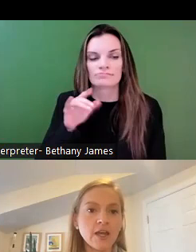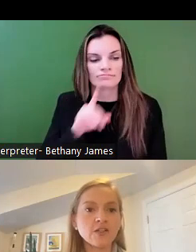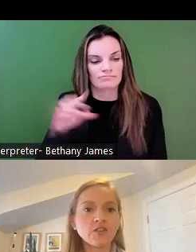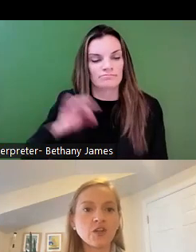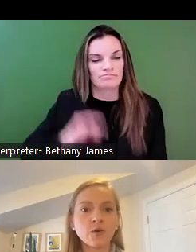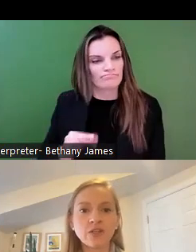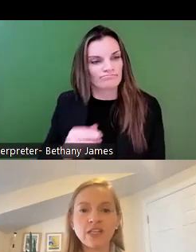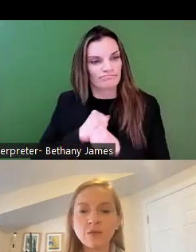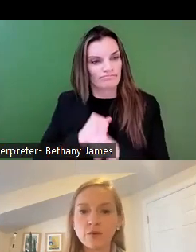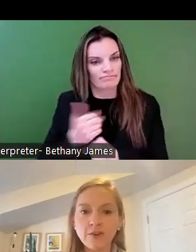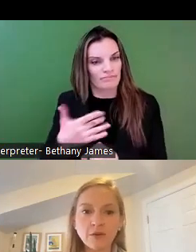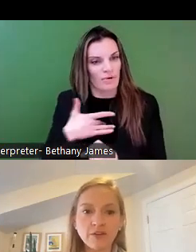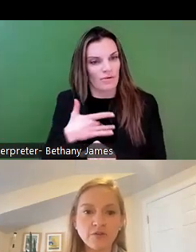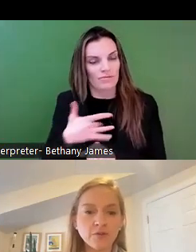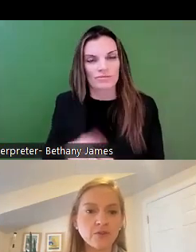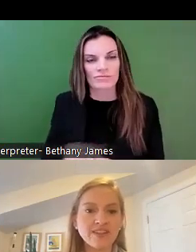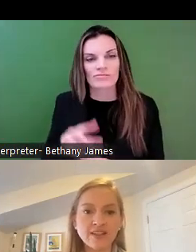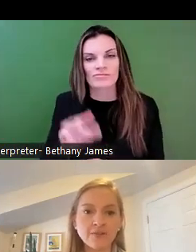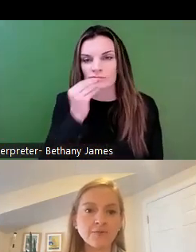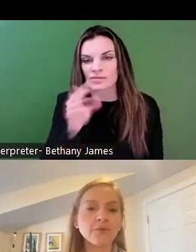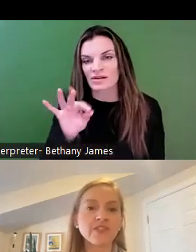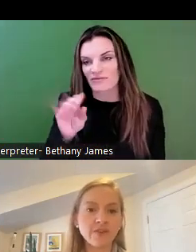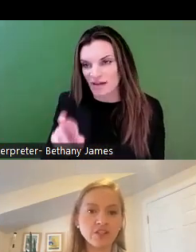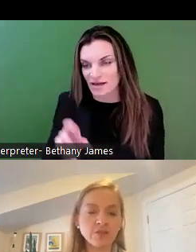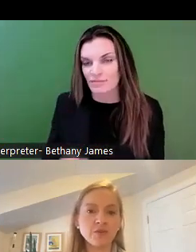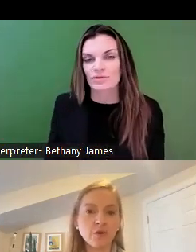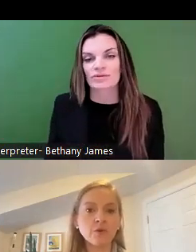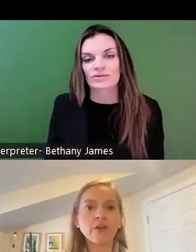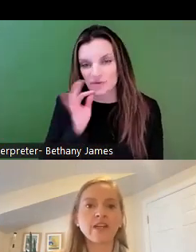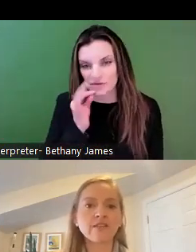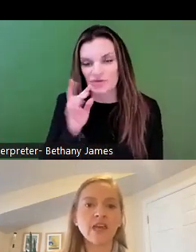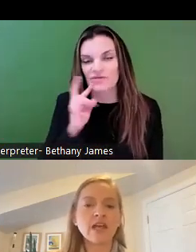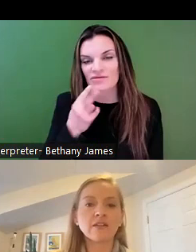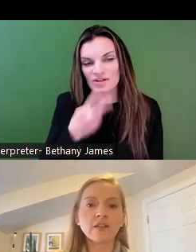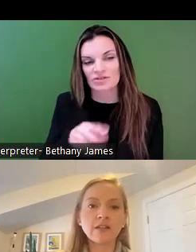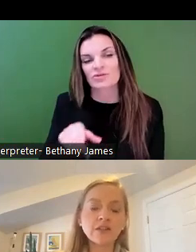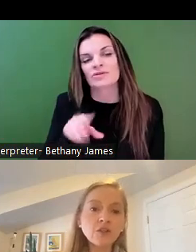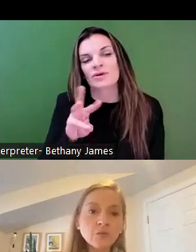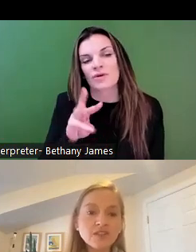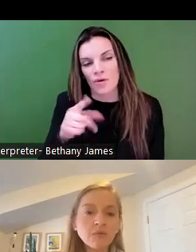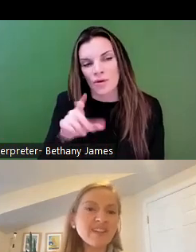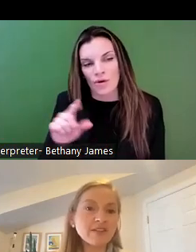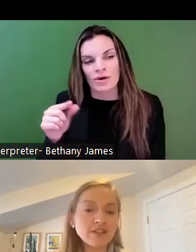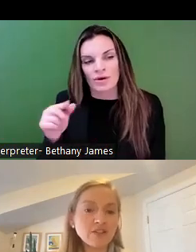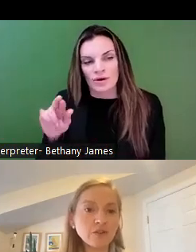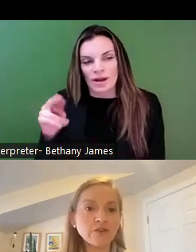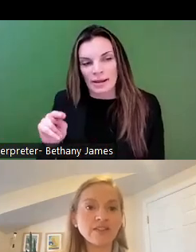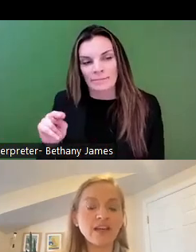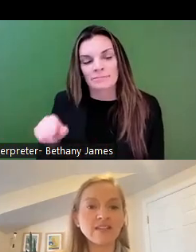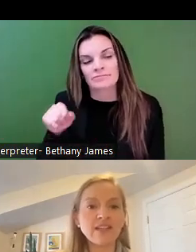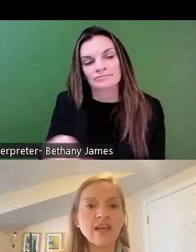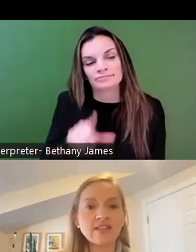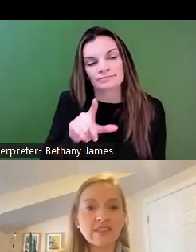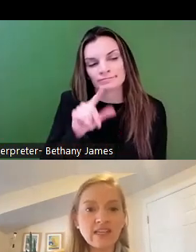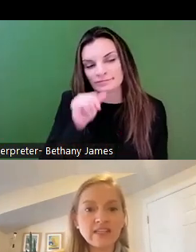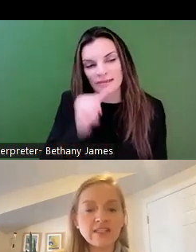heart. So eating more fiber rich foods, that's the fruits, vegetables, whole grains, legumes, that would be like lentils,